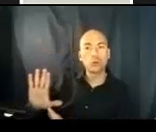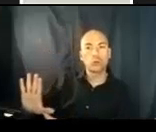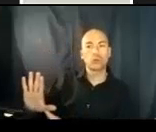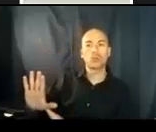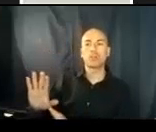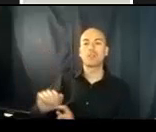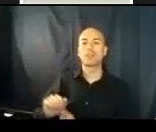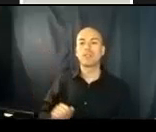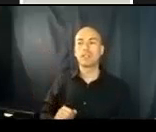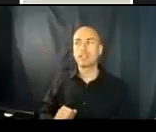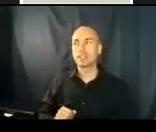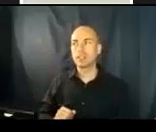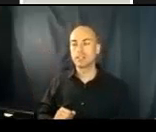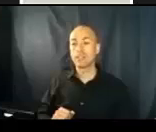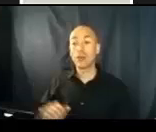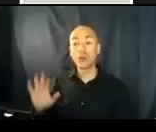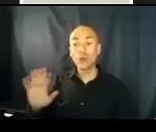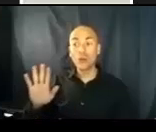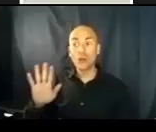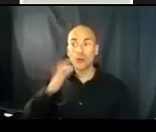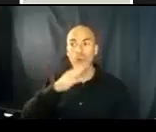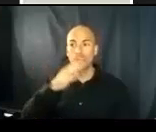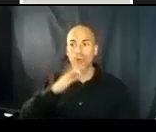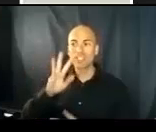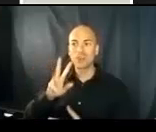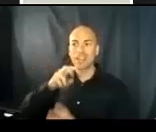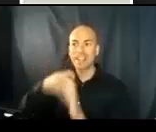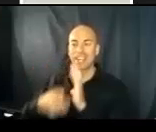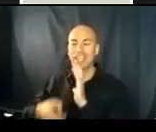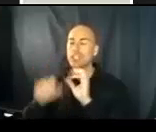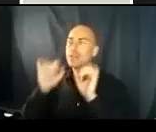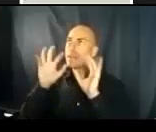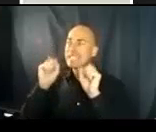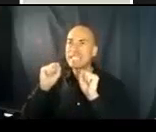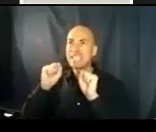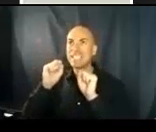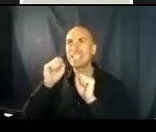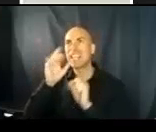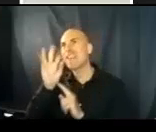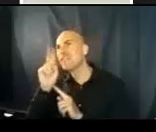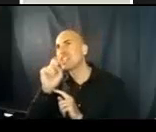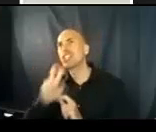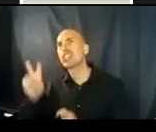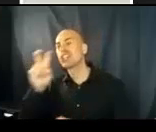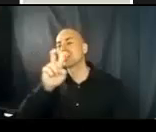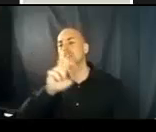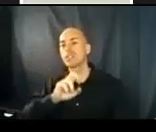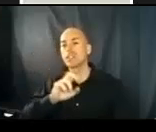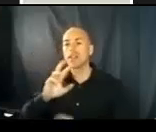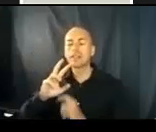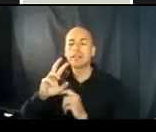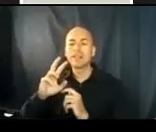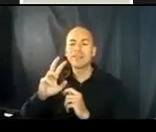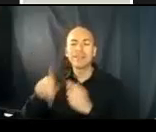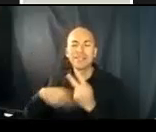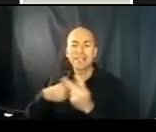you can definitely, you're about to engage in an amazing adventure. These type of comments where you allow them to, it's all